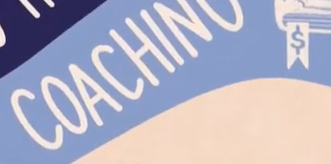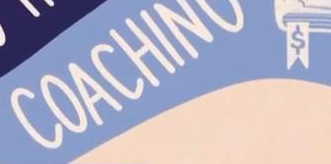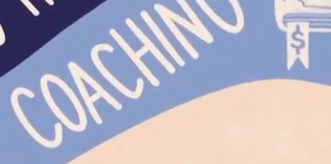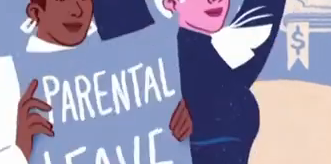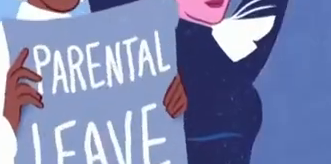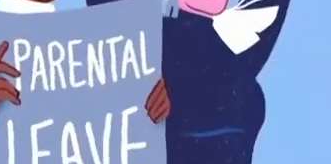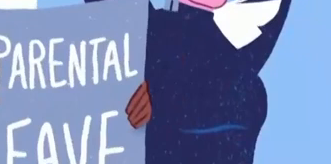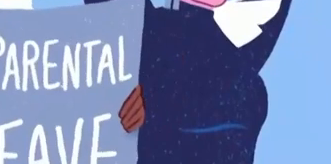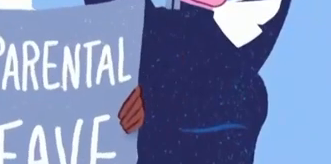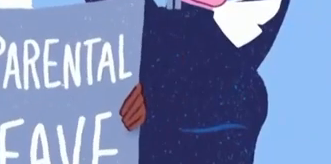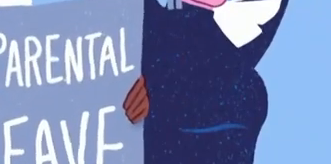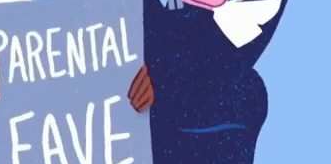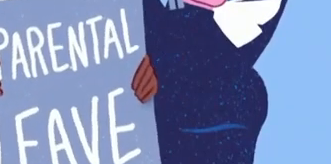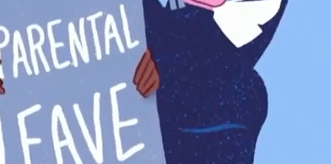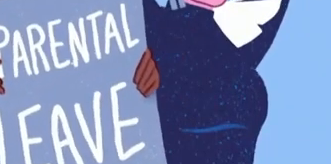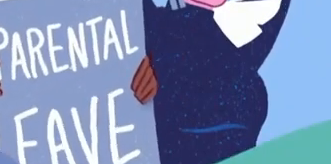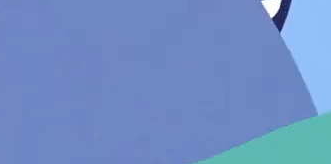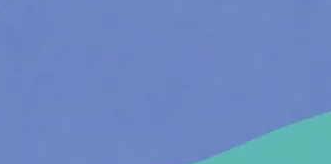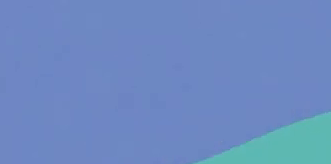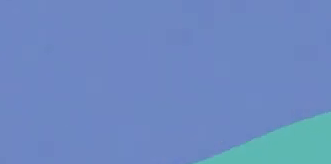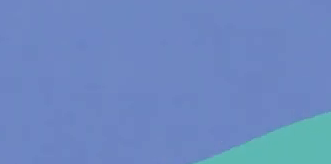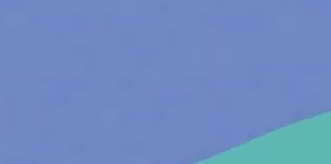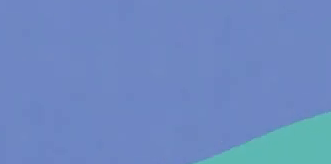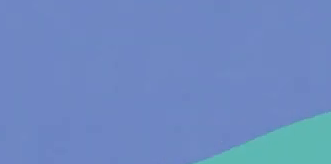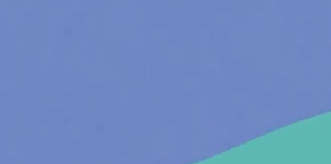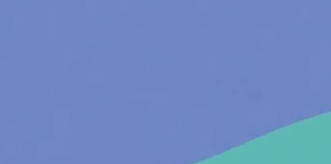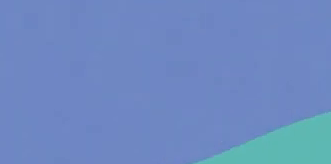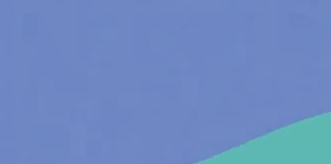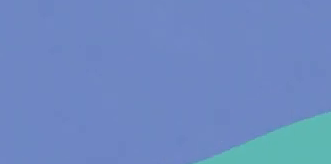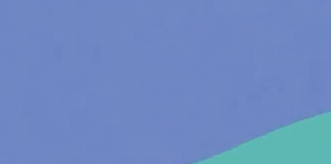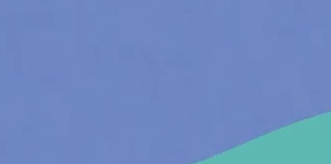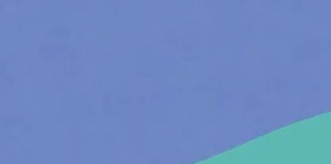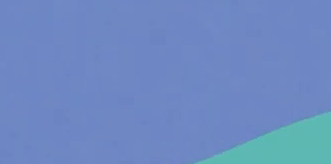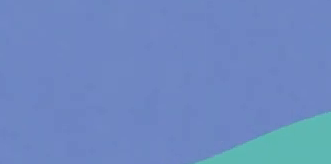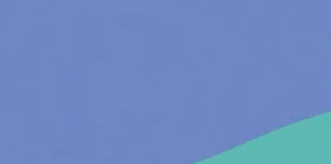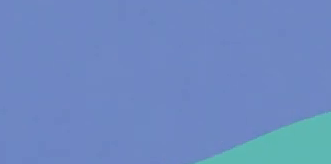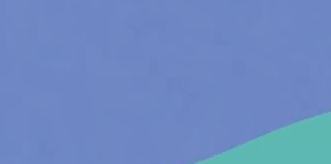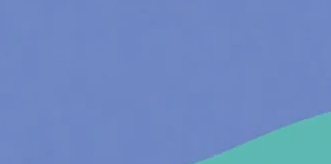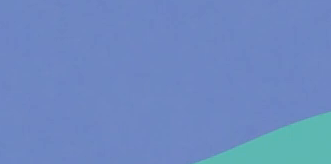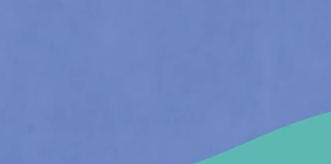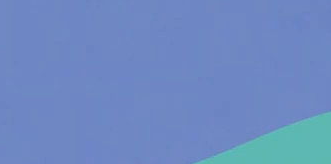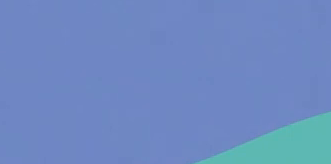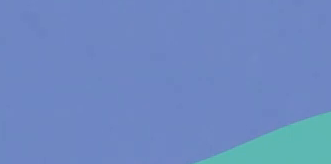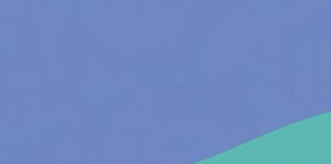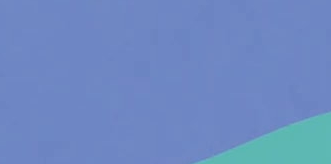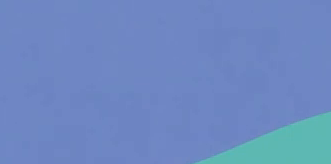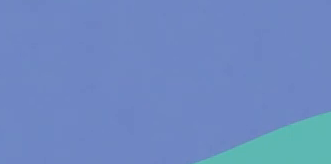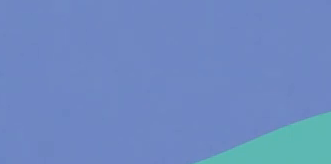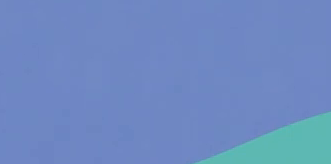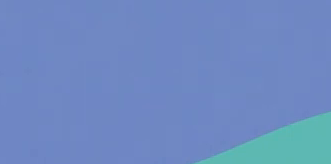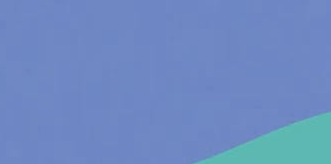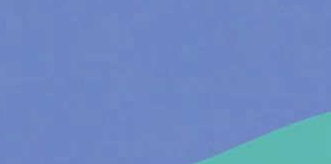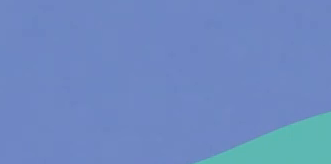better world, while we all work together for change. Because super is power, and women deserve more of both.